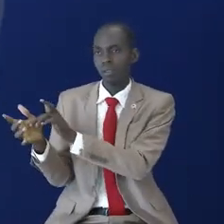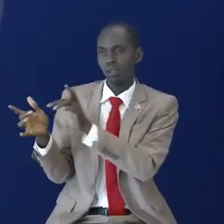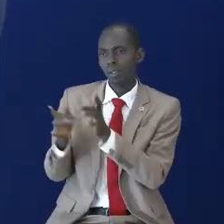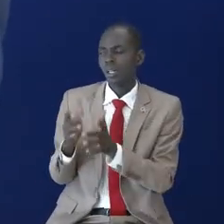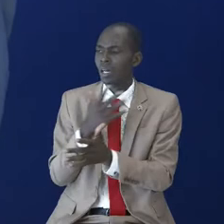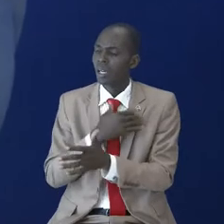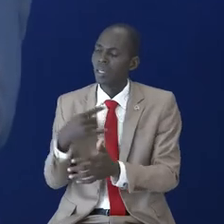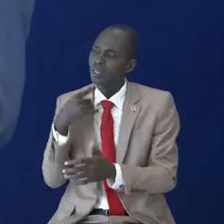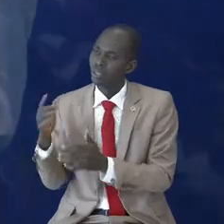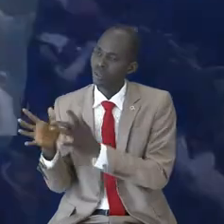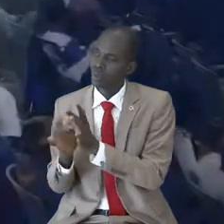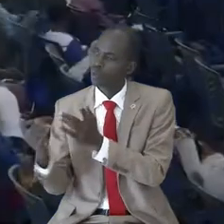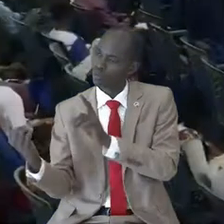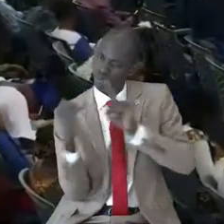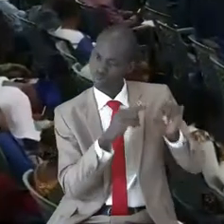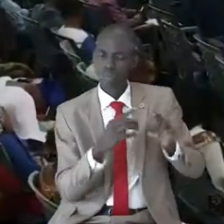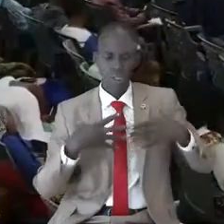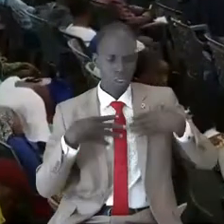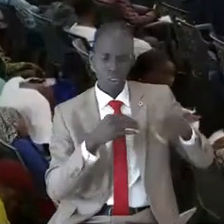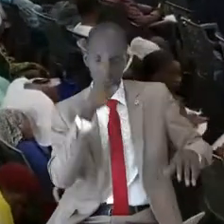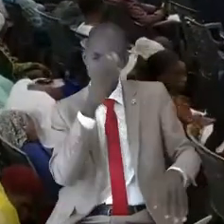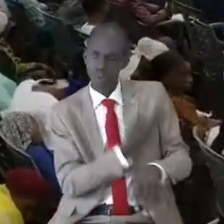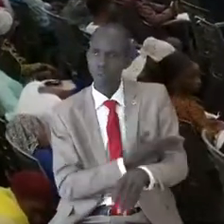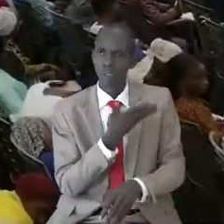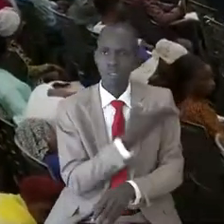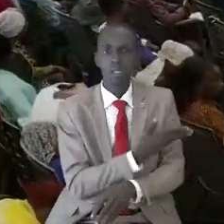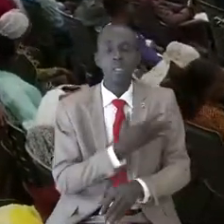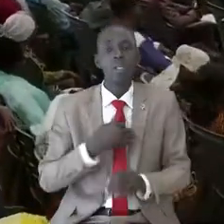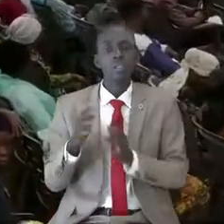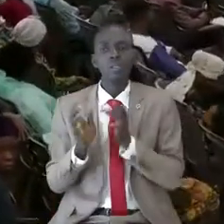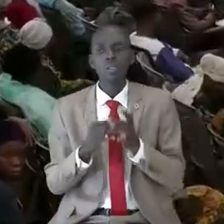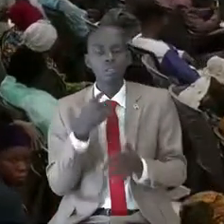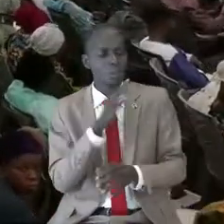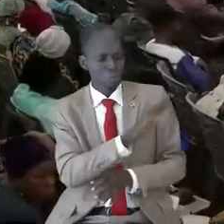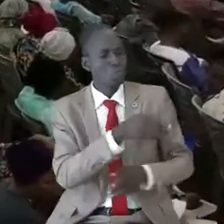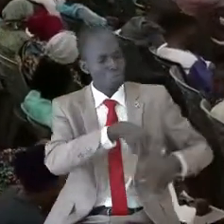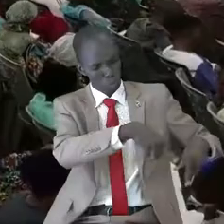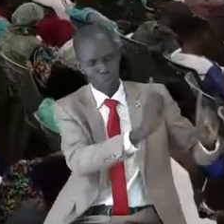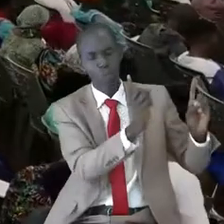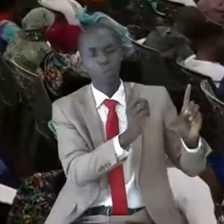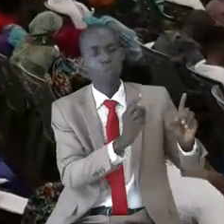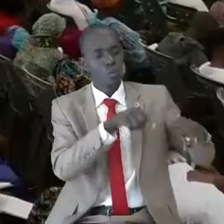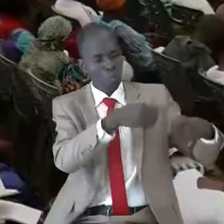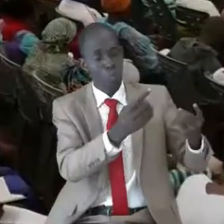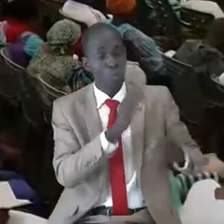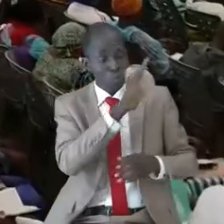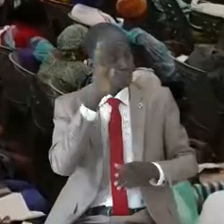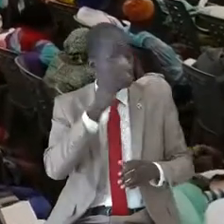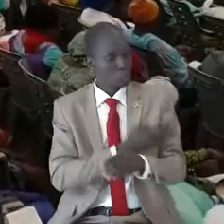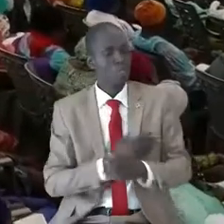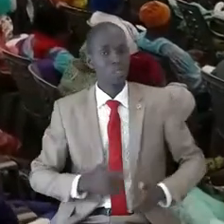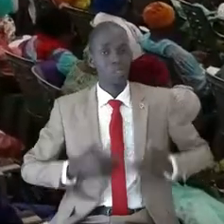will come and heal him. And Jesus said, go your way, your son liveth. The